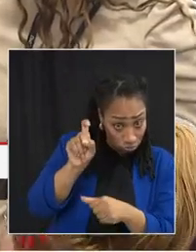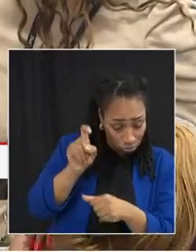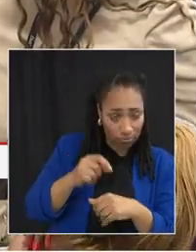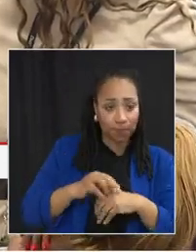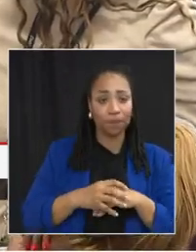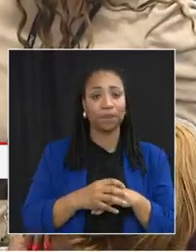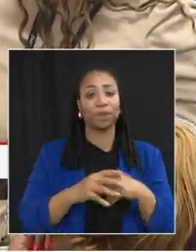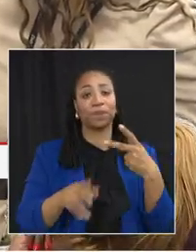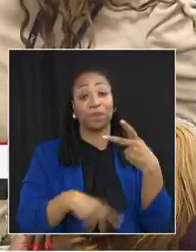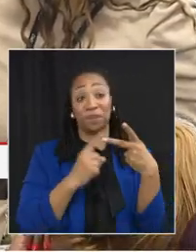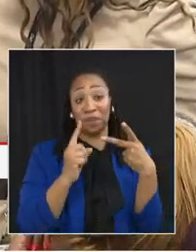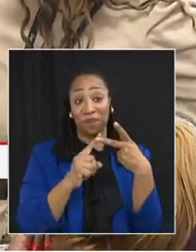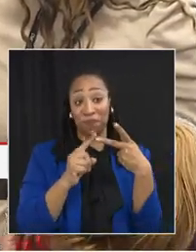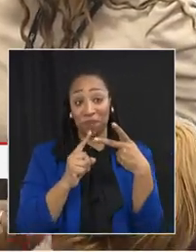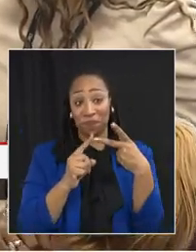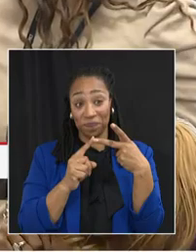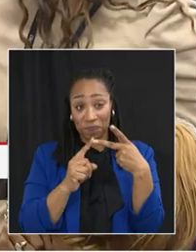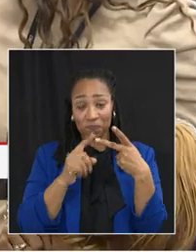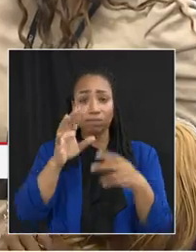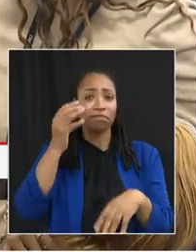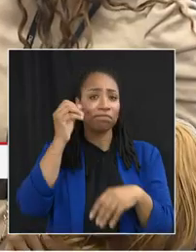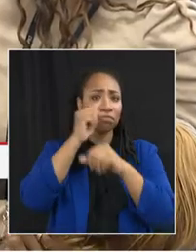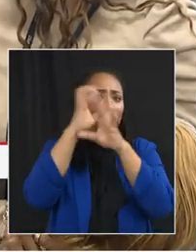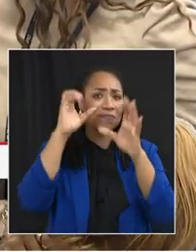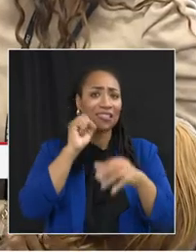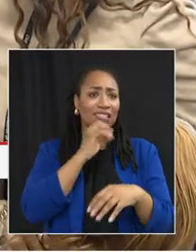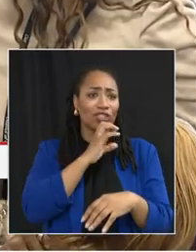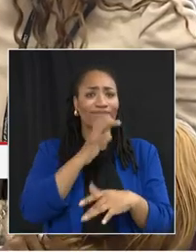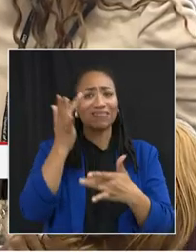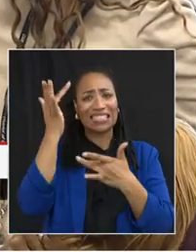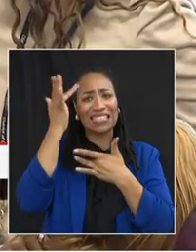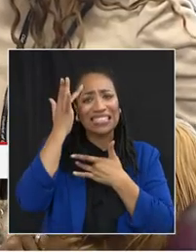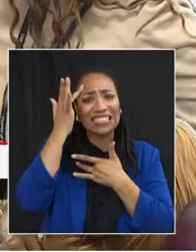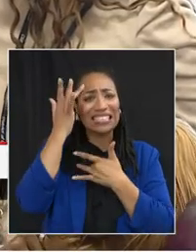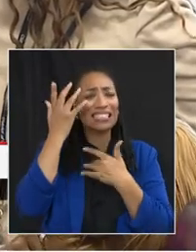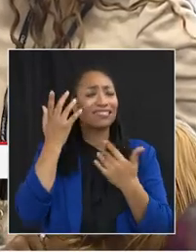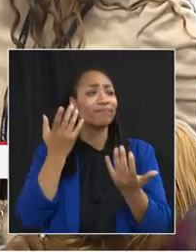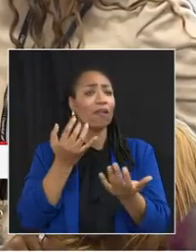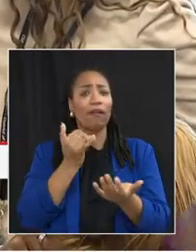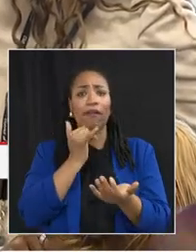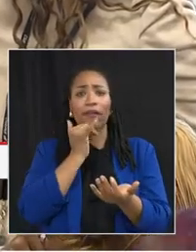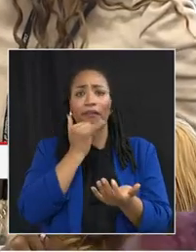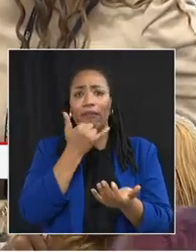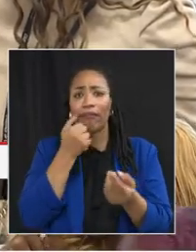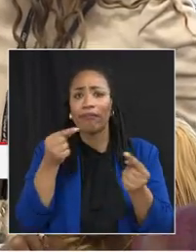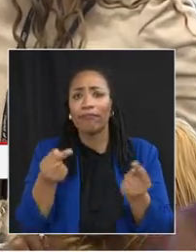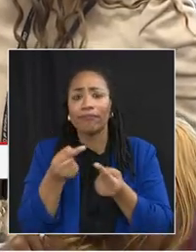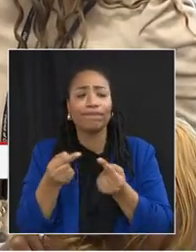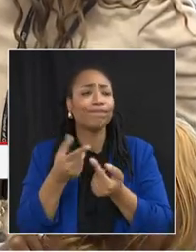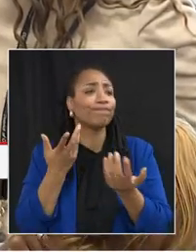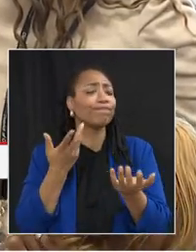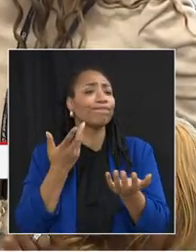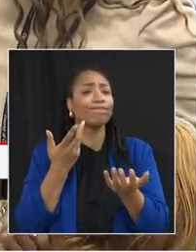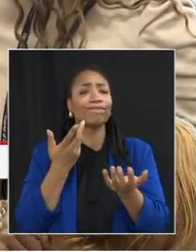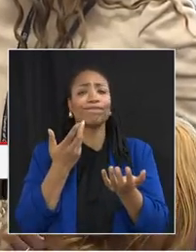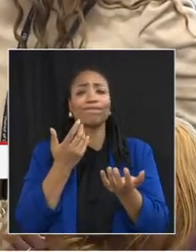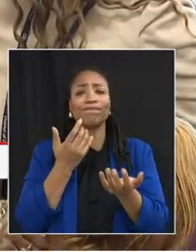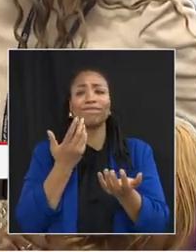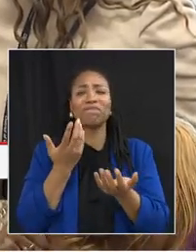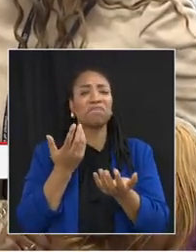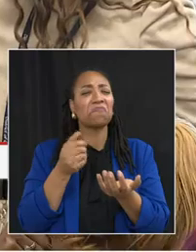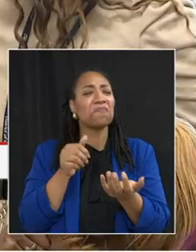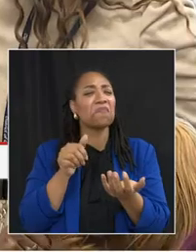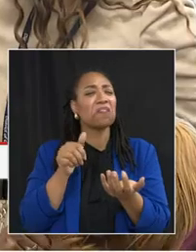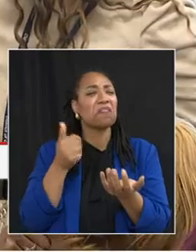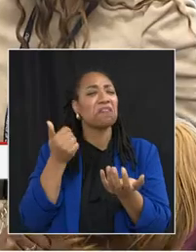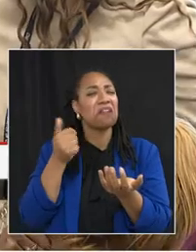have illnesses or accidents that require them to have additional services from Safe at Home, is